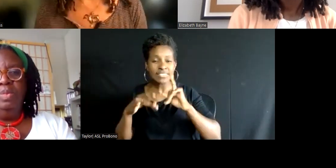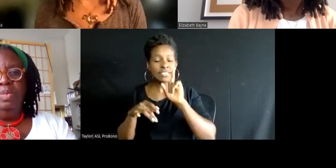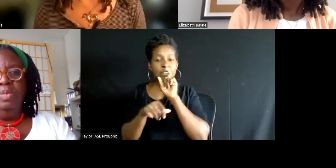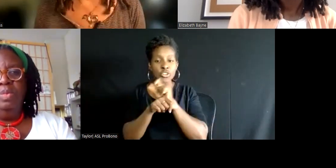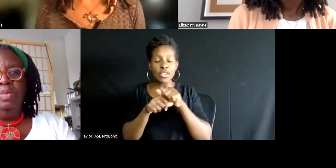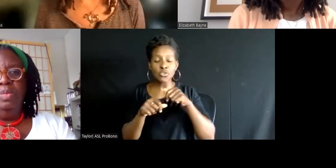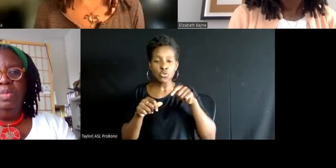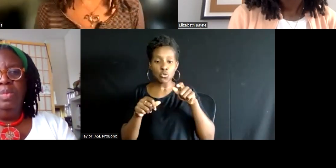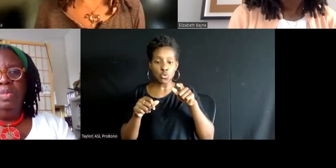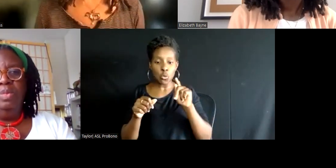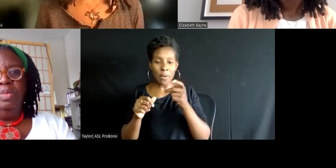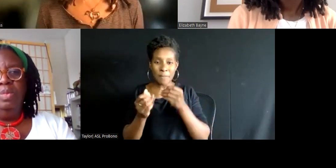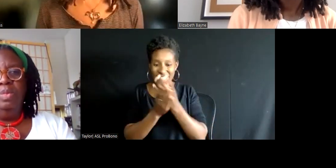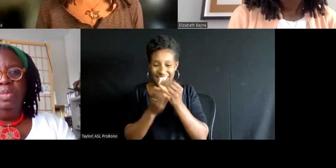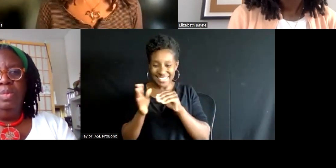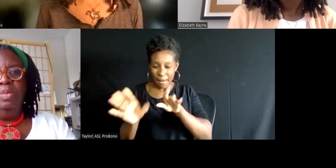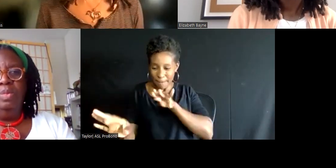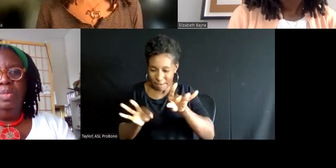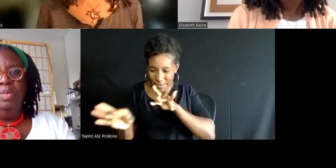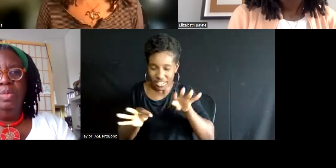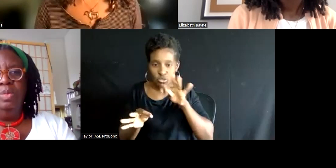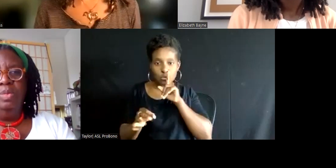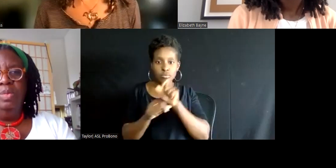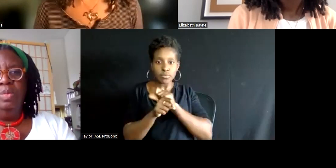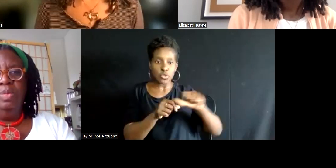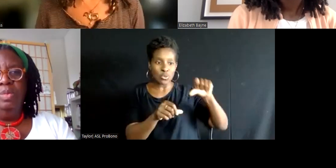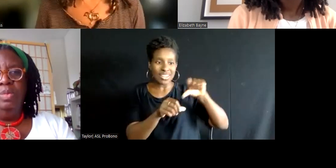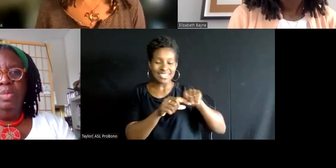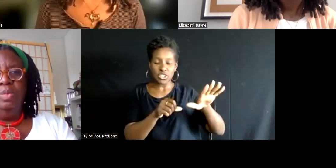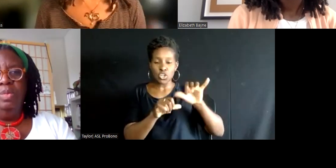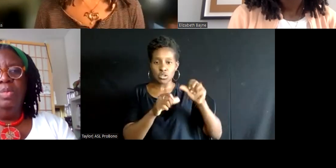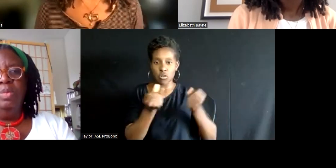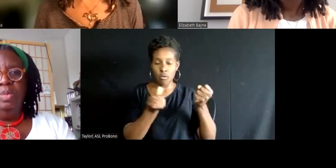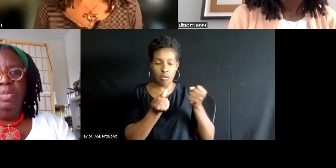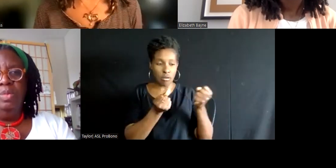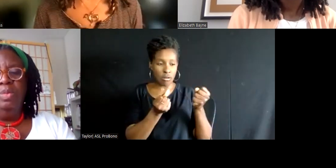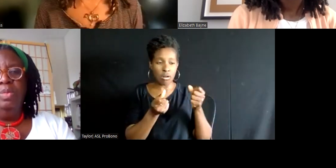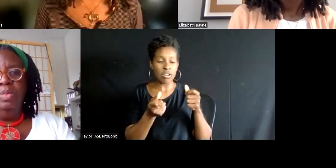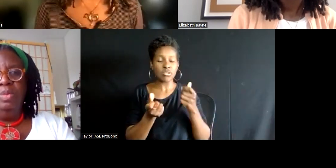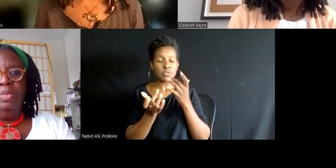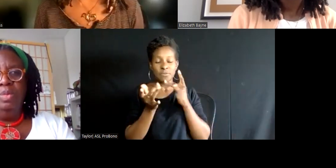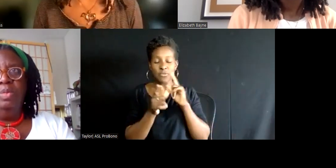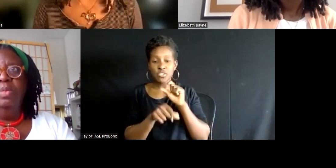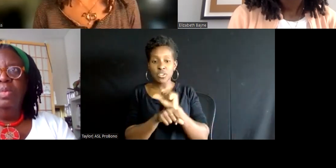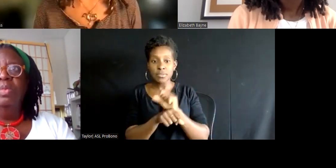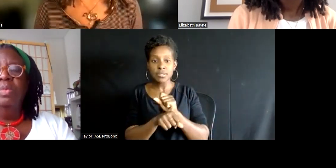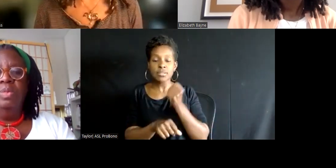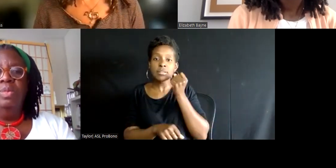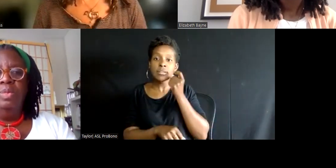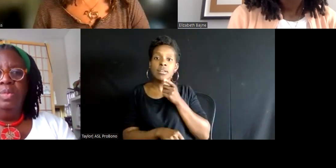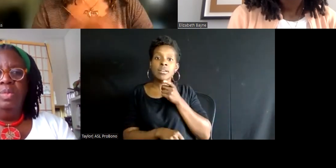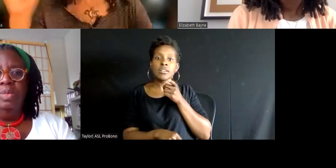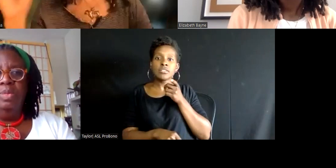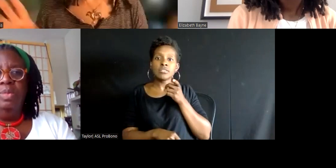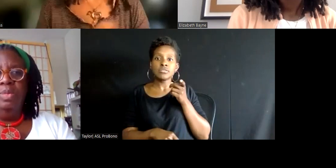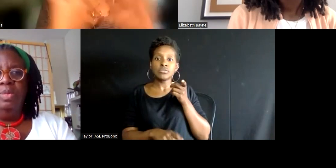And yet she understood as much about the issues of HIV as any of the public health professionals that I was speaking to,